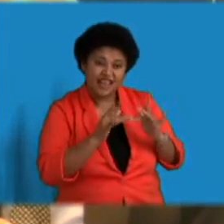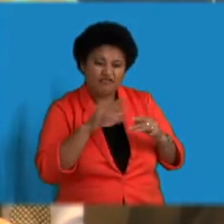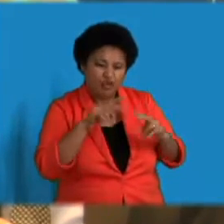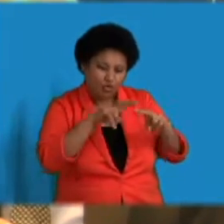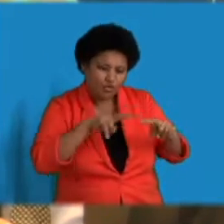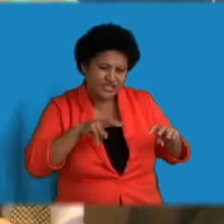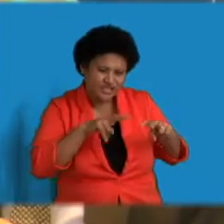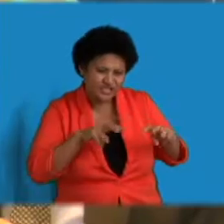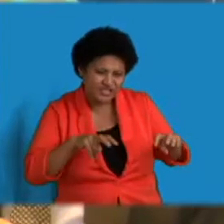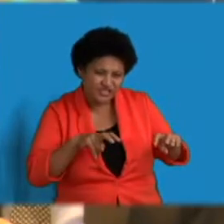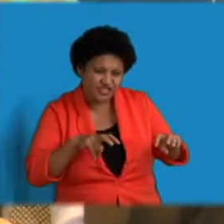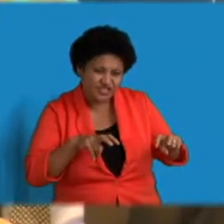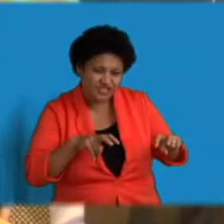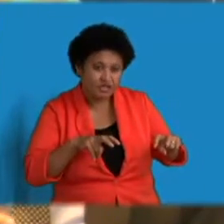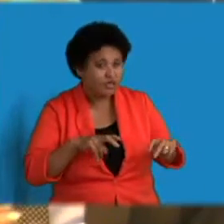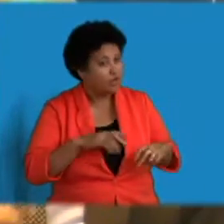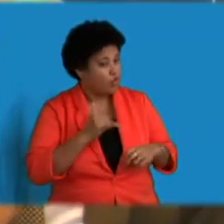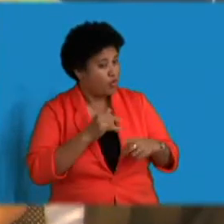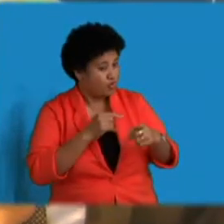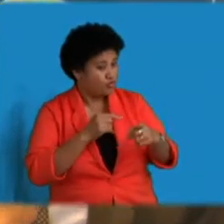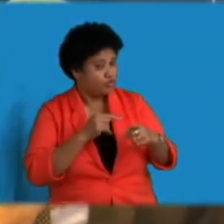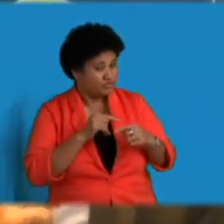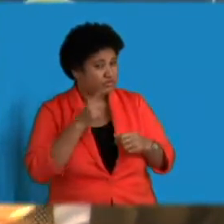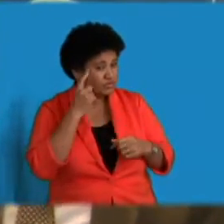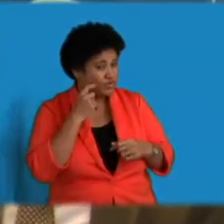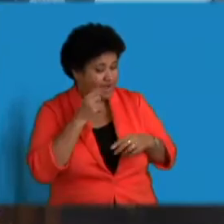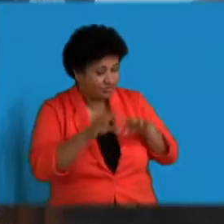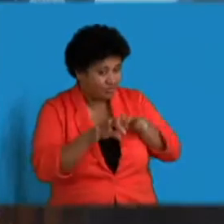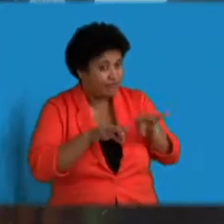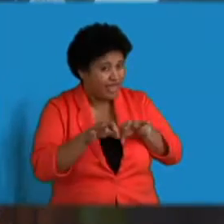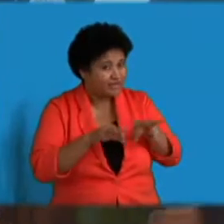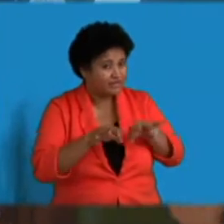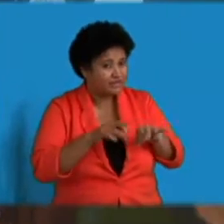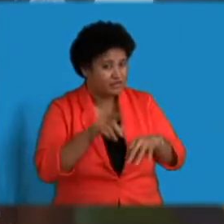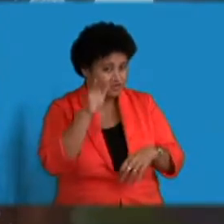will he be looking into that? Thank you, Honorable Minister.